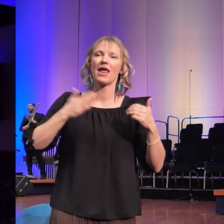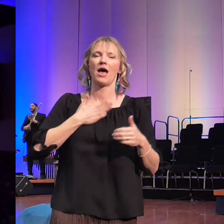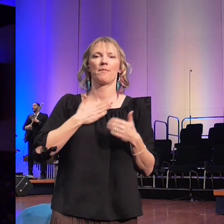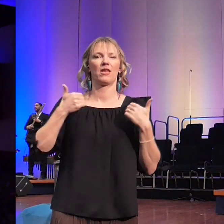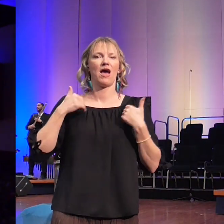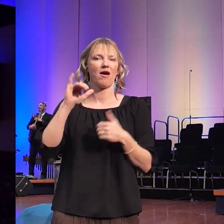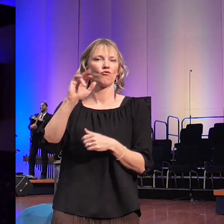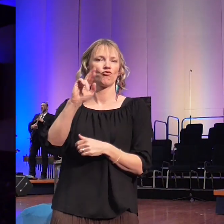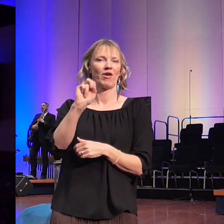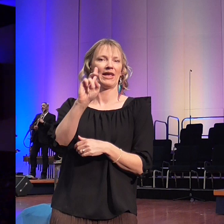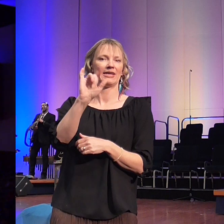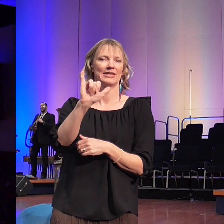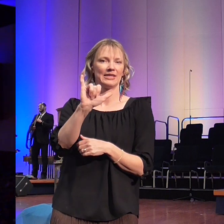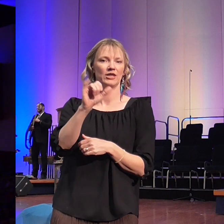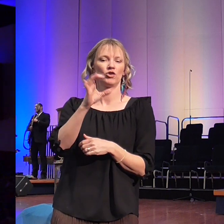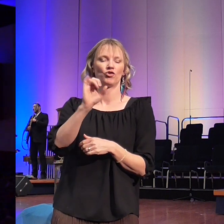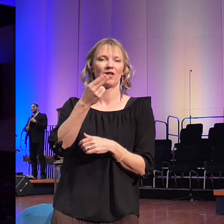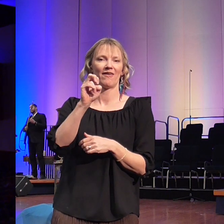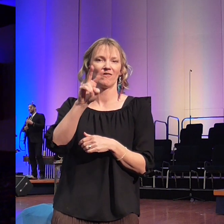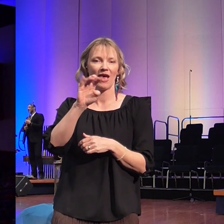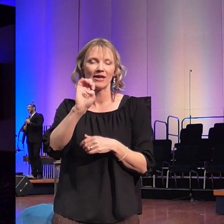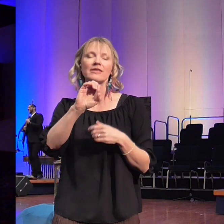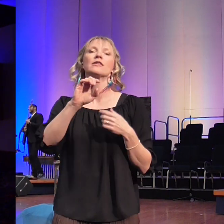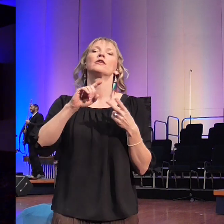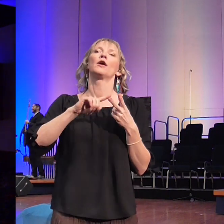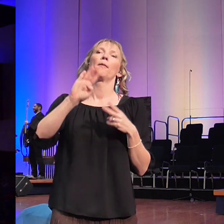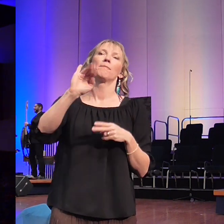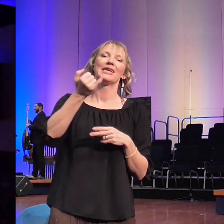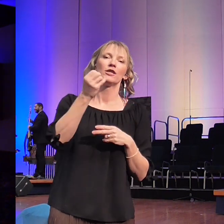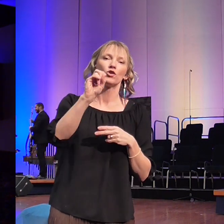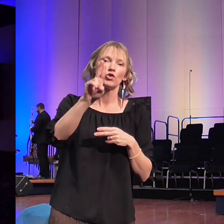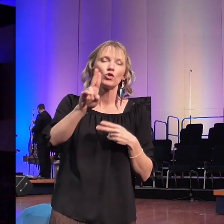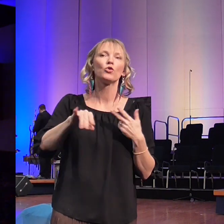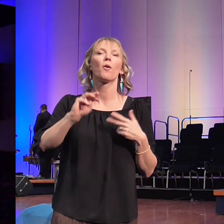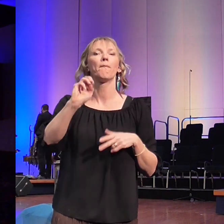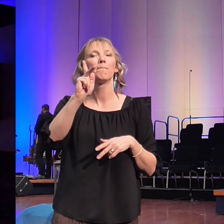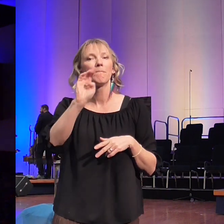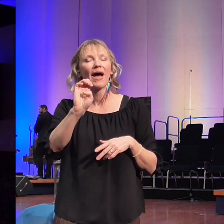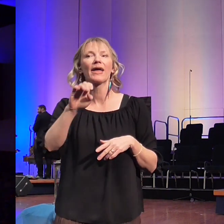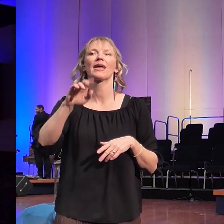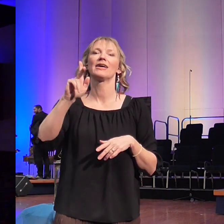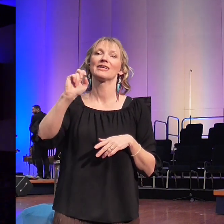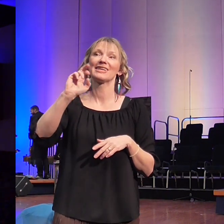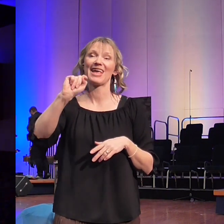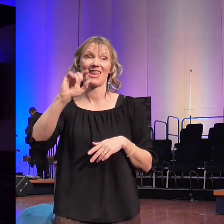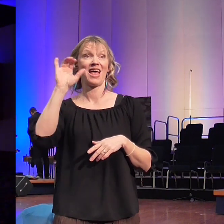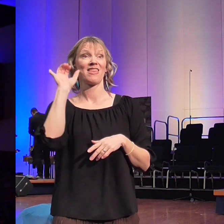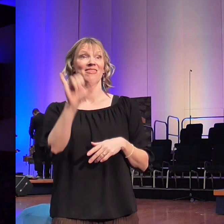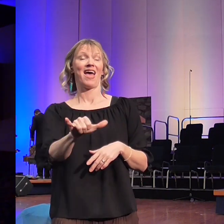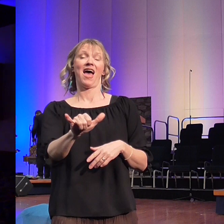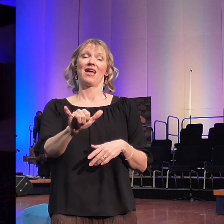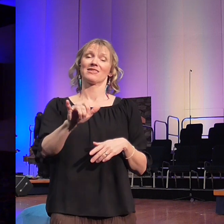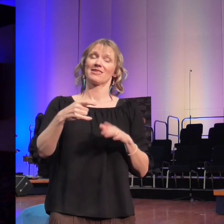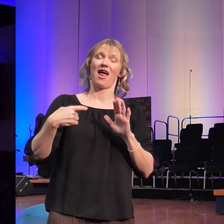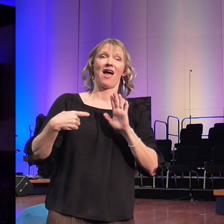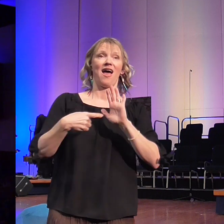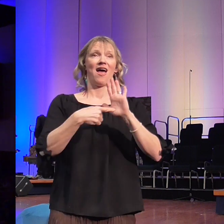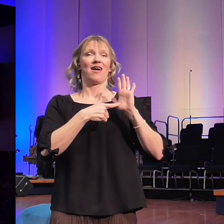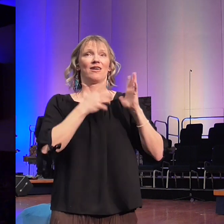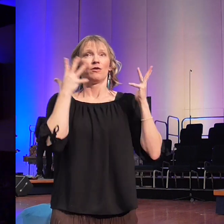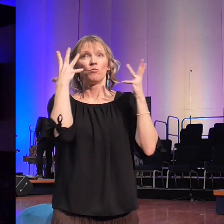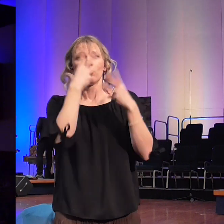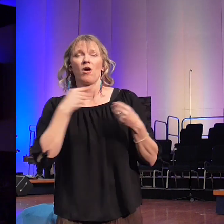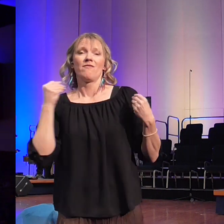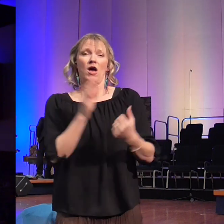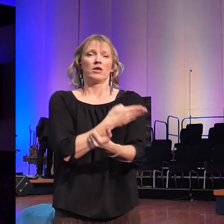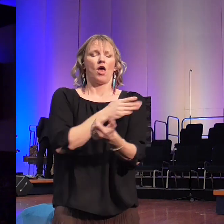Randy. And of course, we have Bijou and Mike and Kent with us. We are so blessed. That's an iconic, wonderful, beautiful song